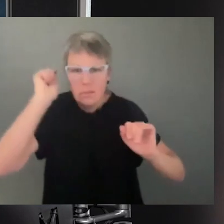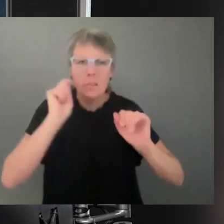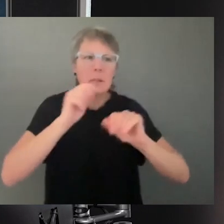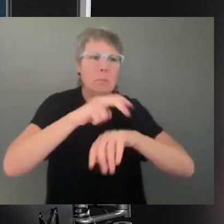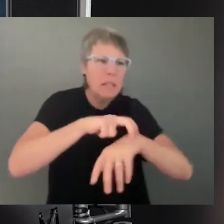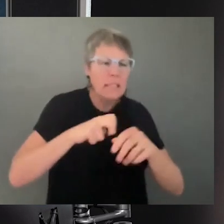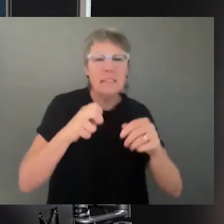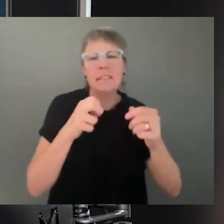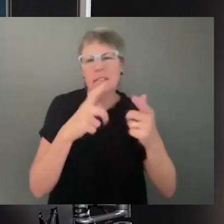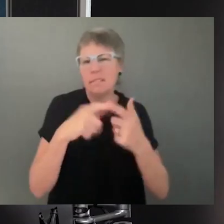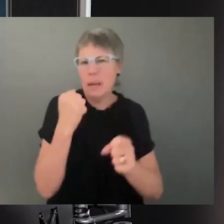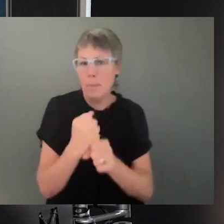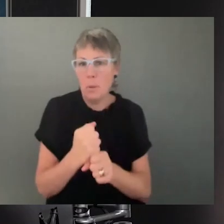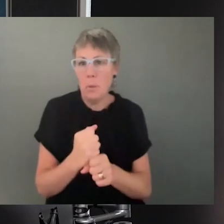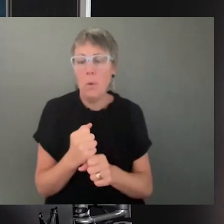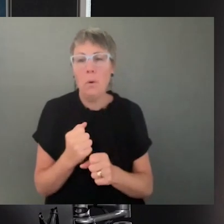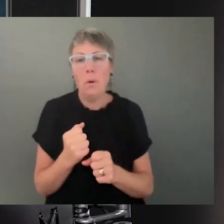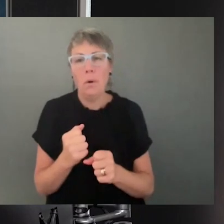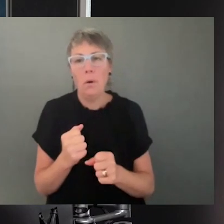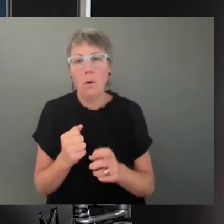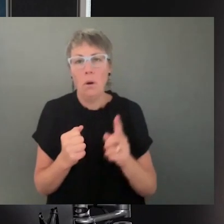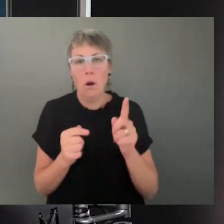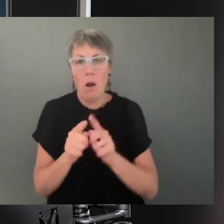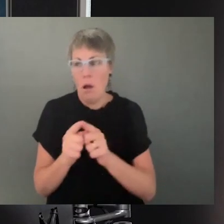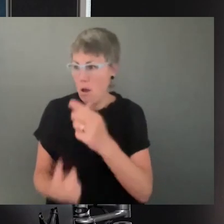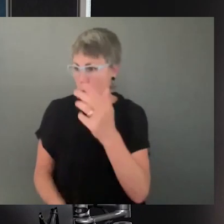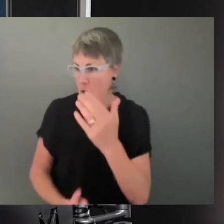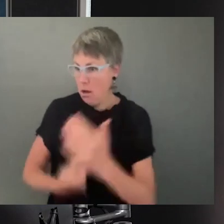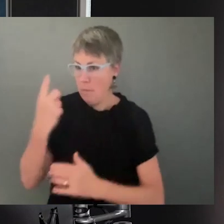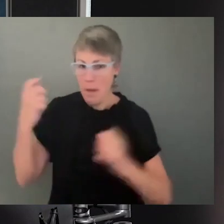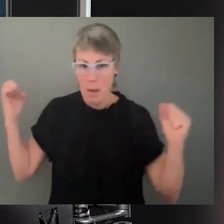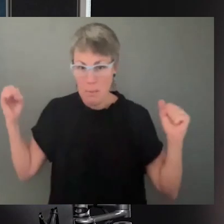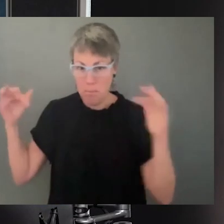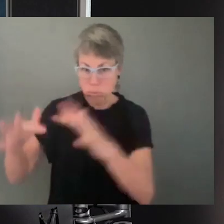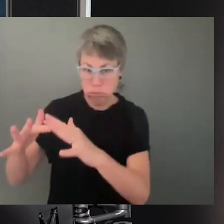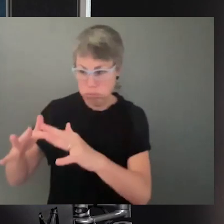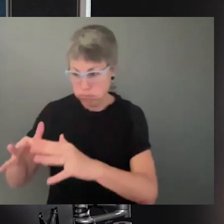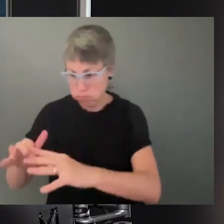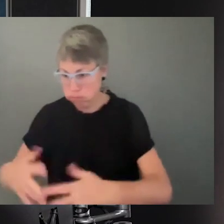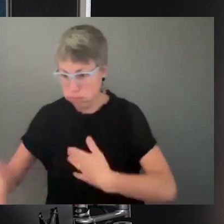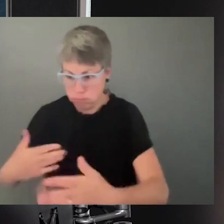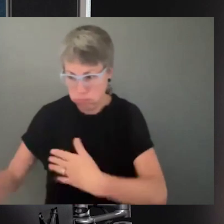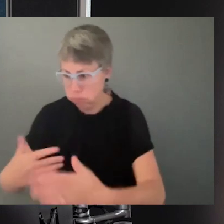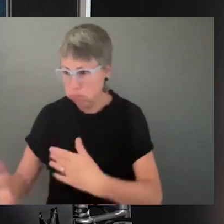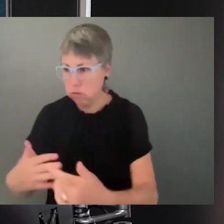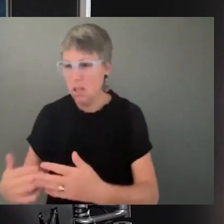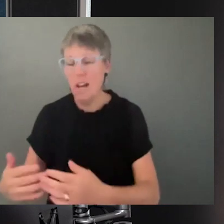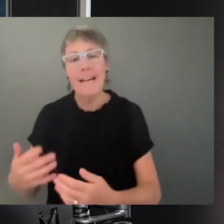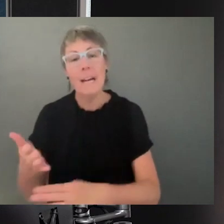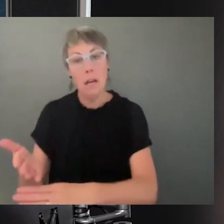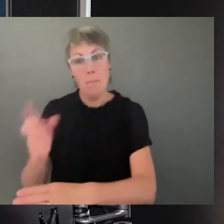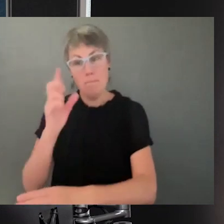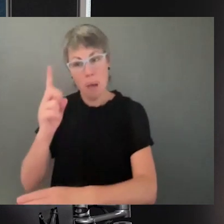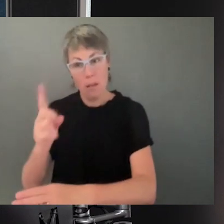for the emergency sector as well. When we plan to respond, it means that we aren't pre-planning for how people, every one of us, disabled or